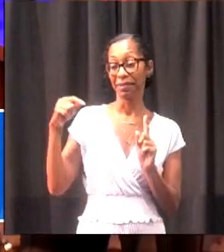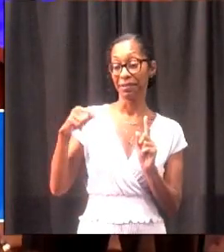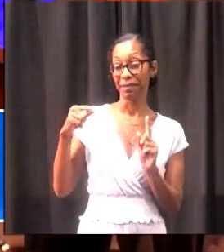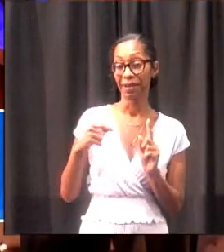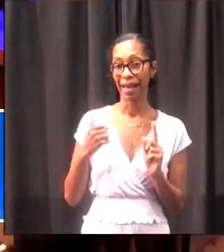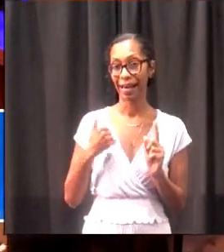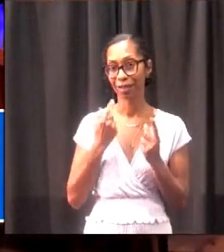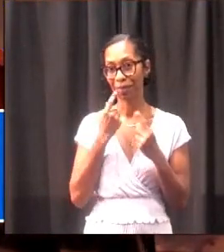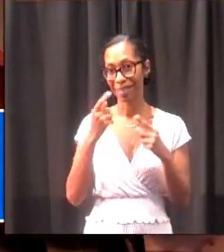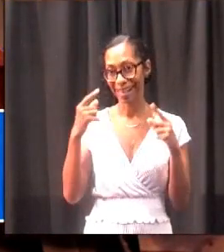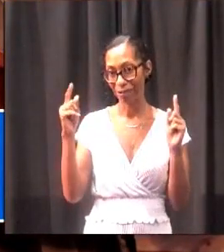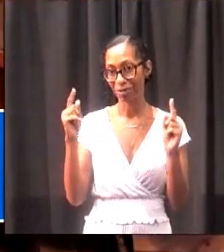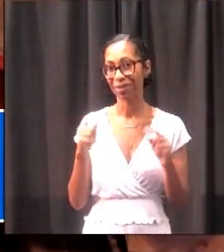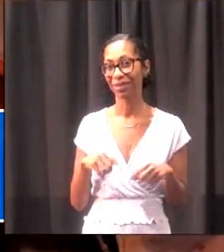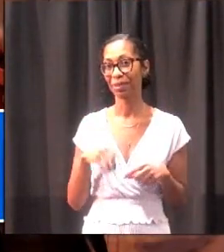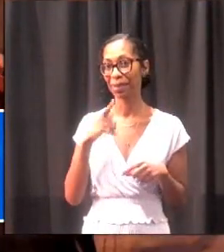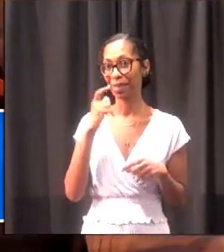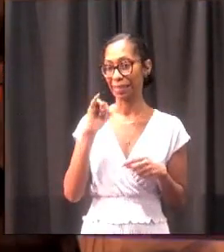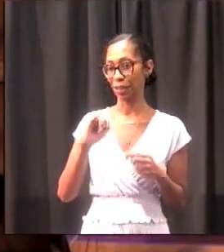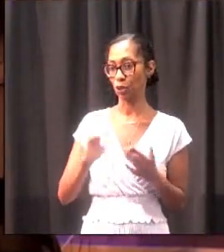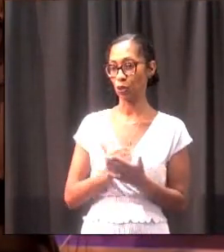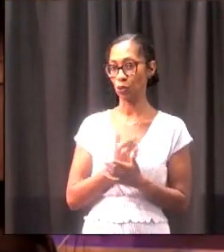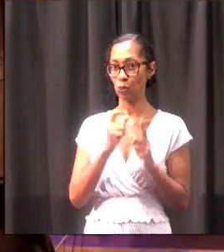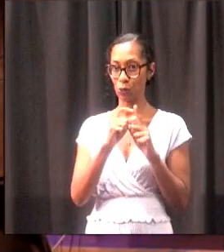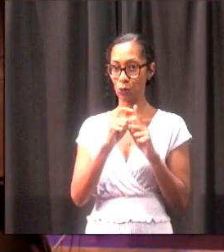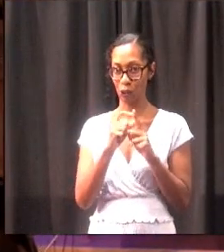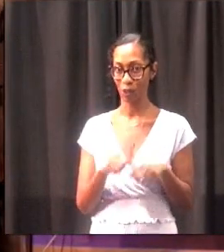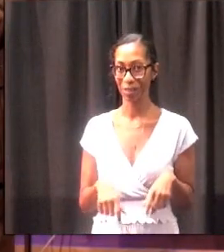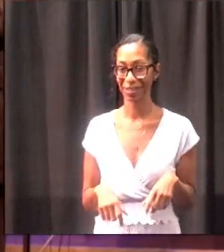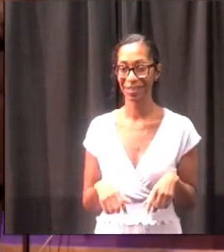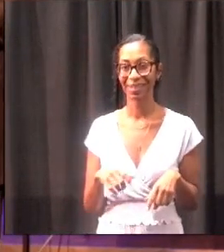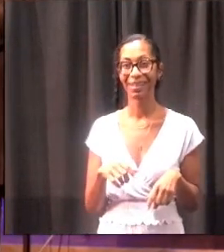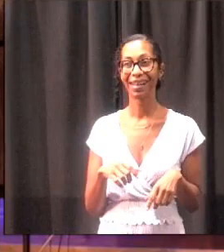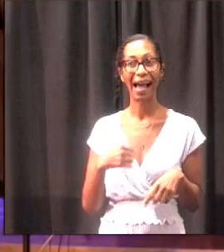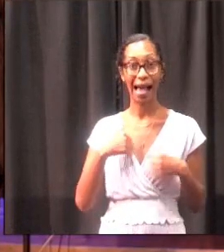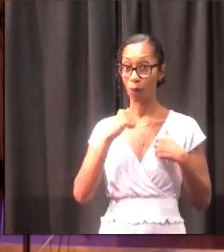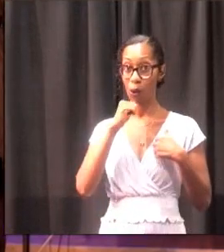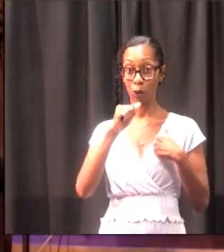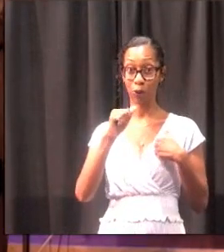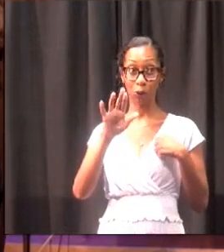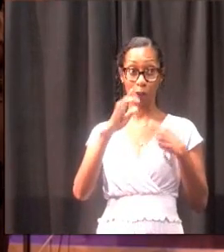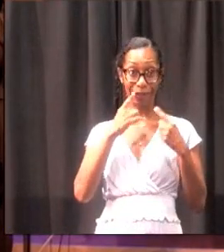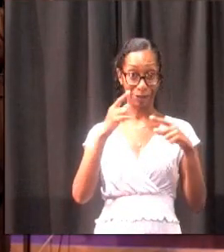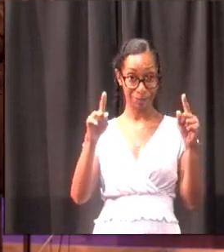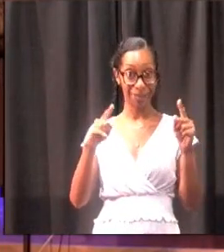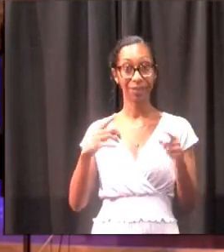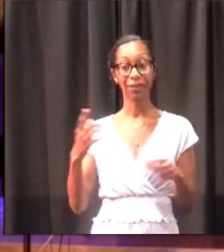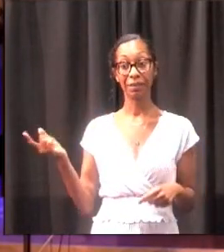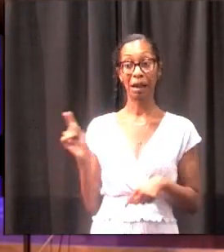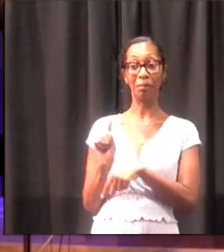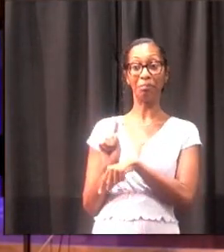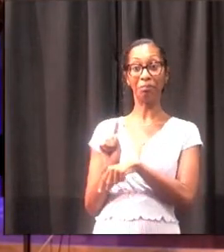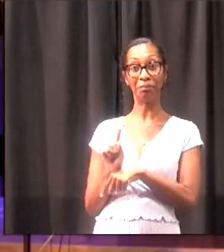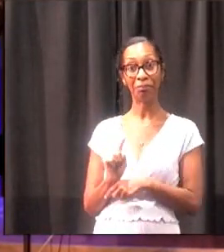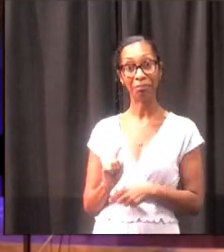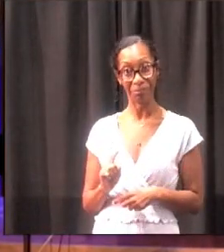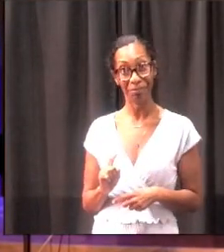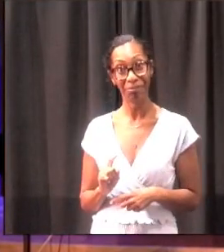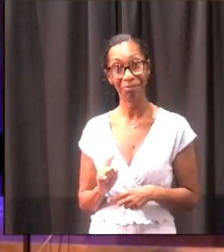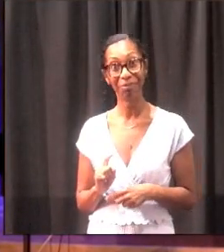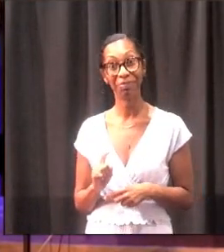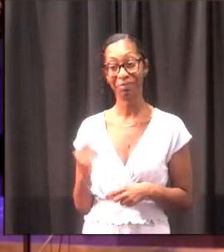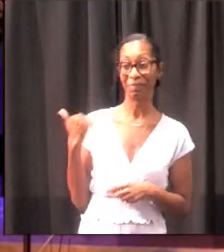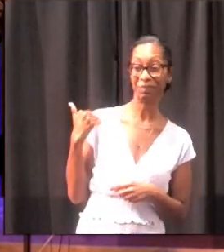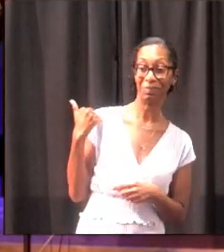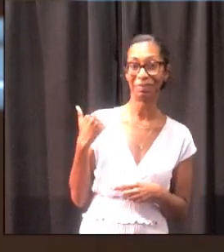some announcements, because they know that's the new word here. Listen, I would not do your announcements. Come stand in the pulpit. And right